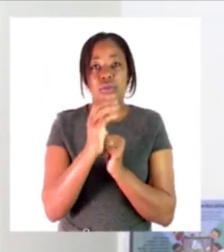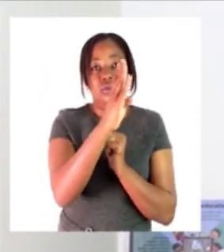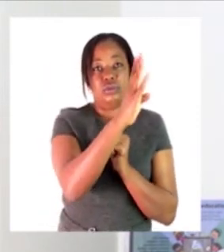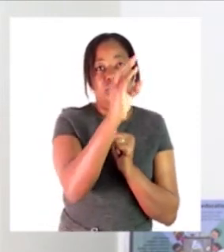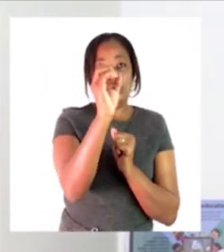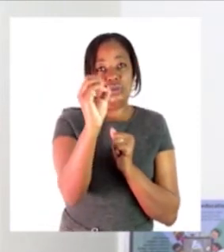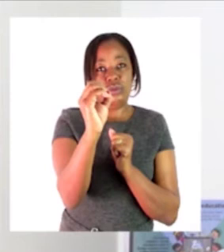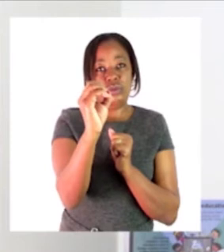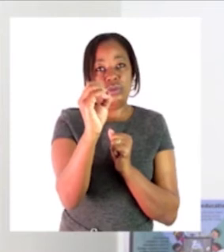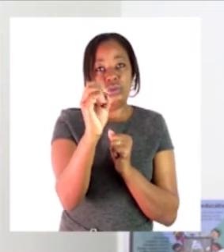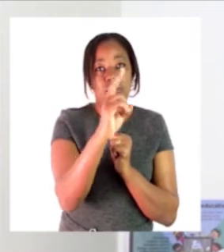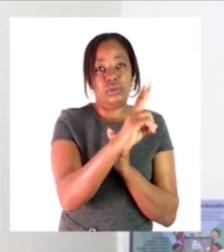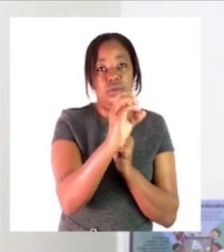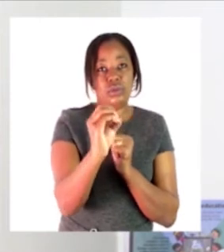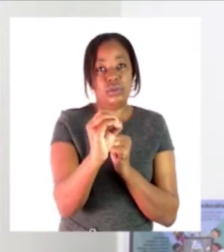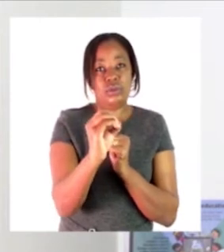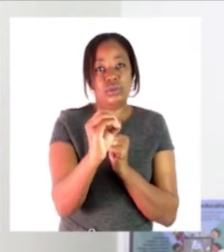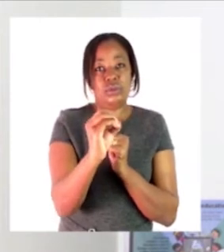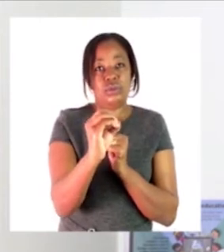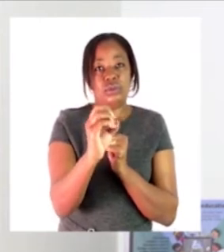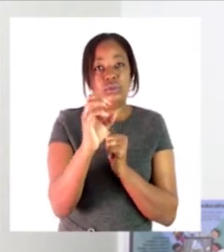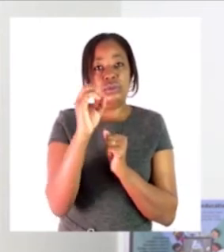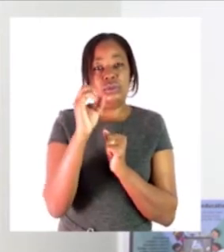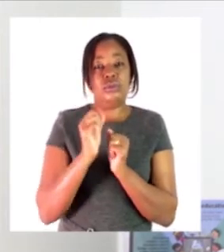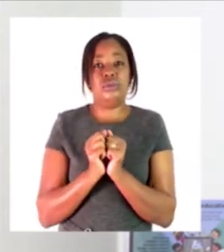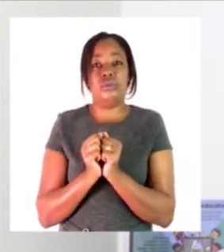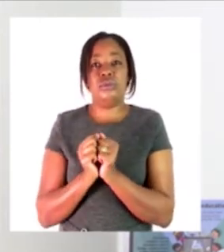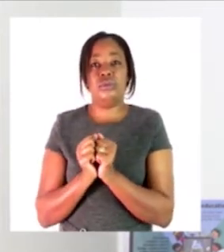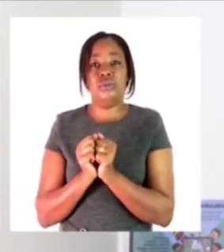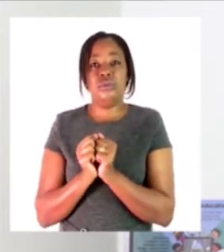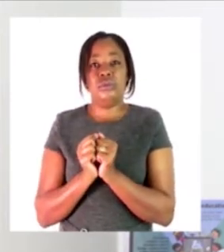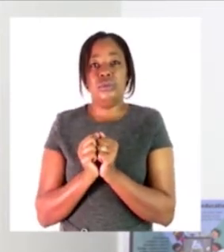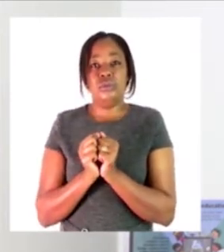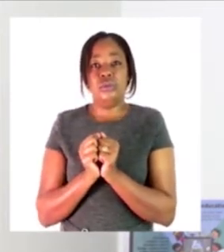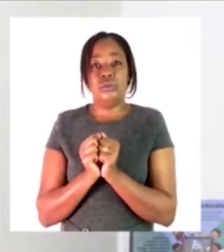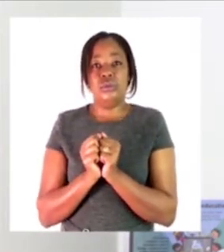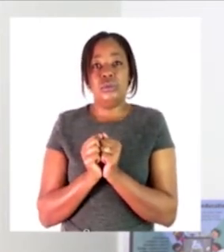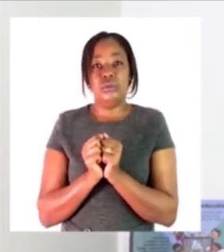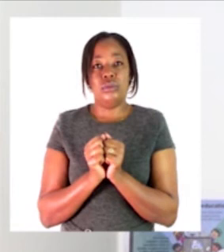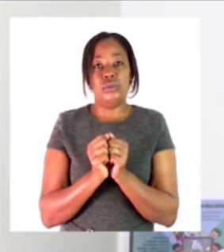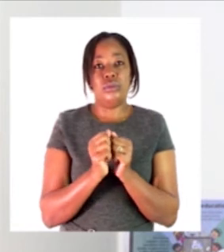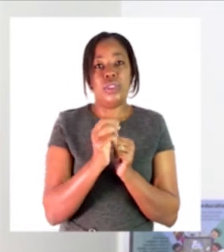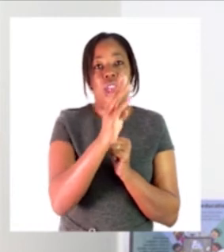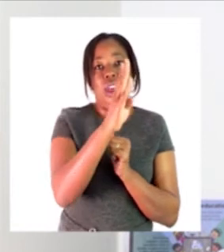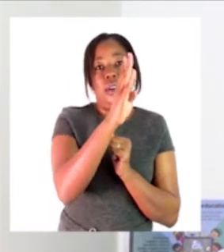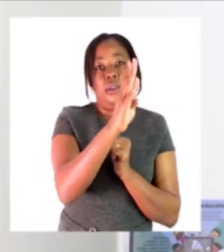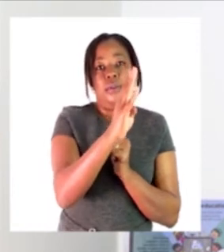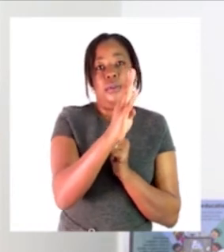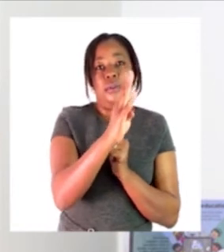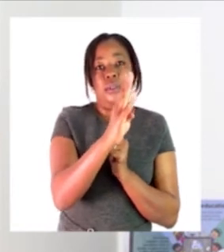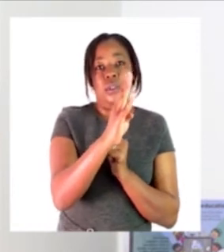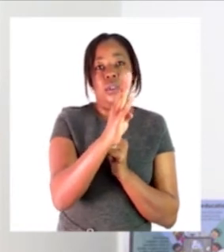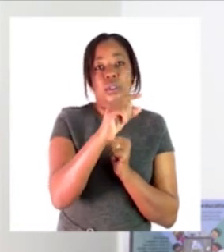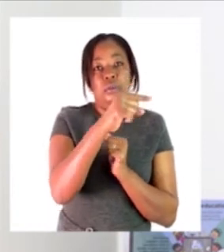is a 0 and a 0, then that 0 just comes down there. And I'm remaining with a 4 and a 2. 4